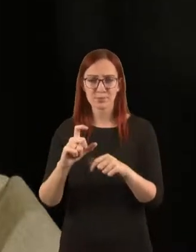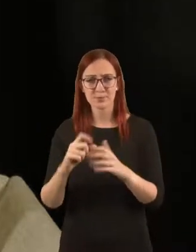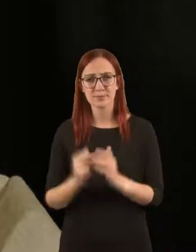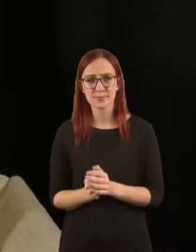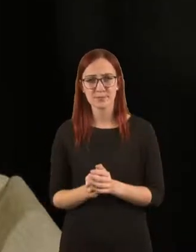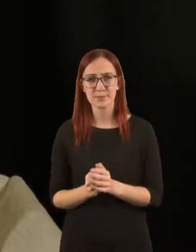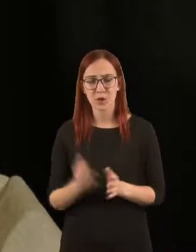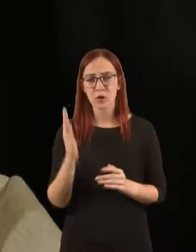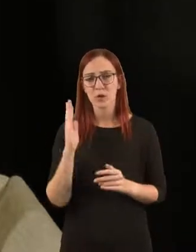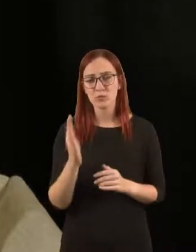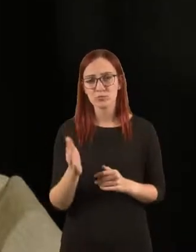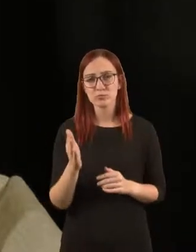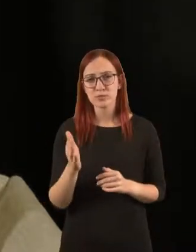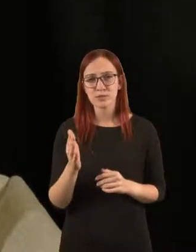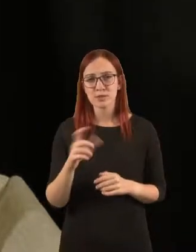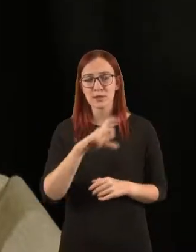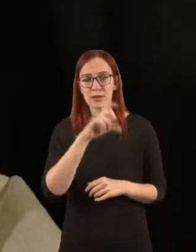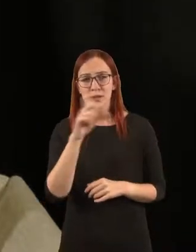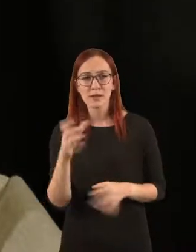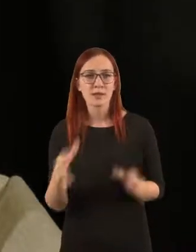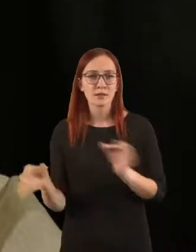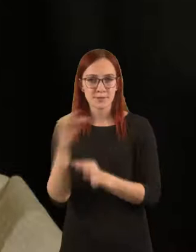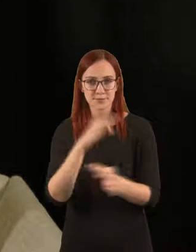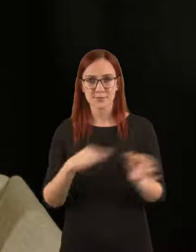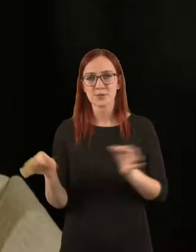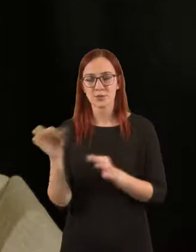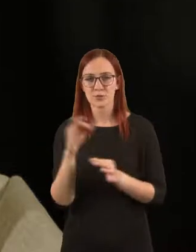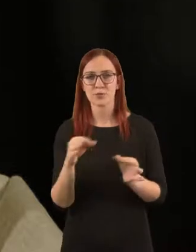at the increasing prices of energy,